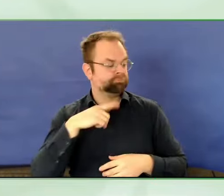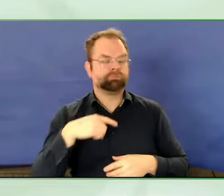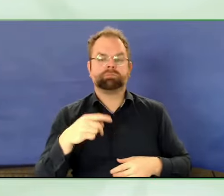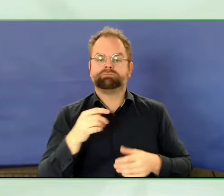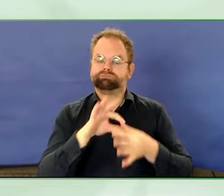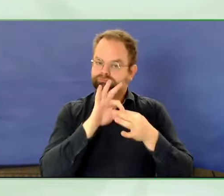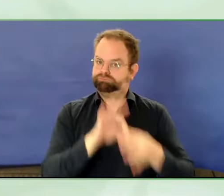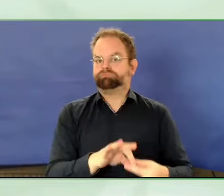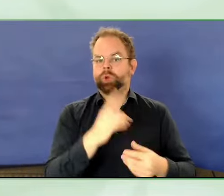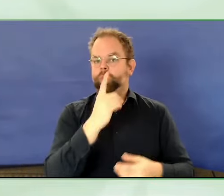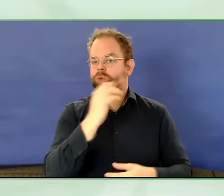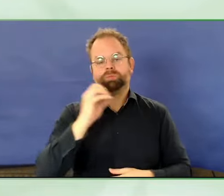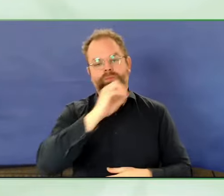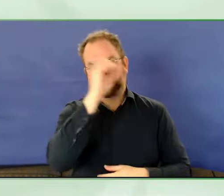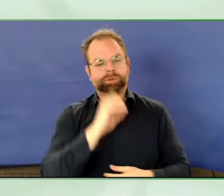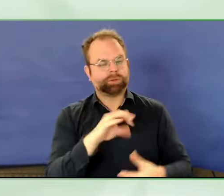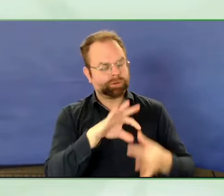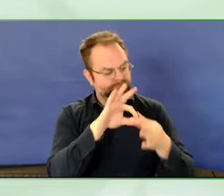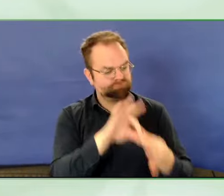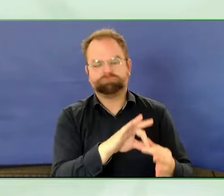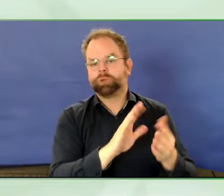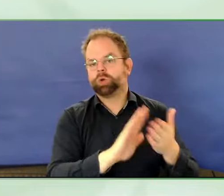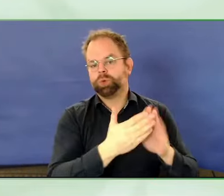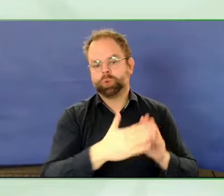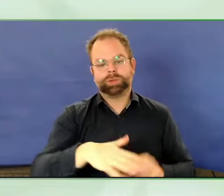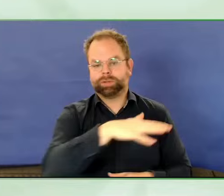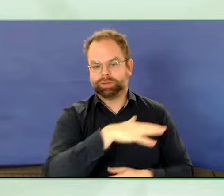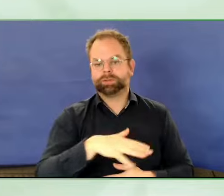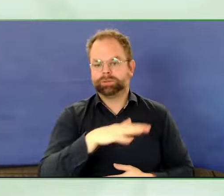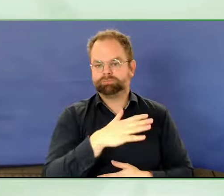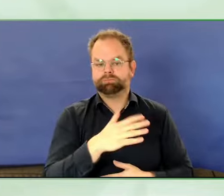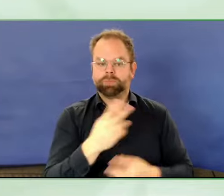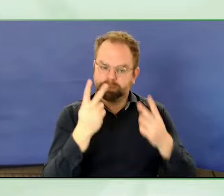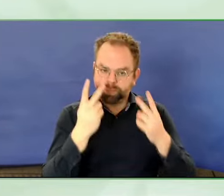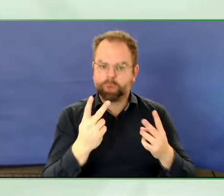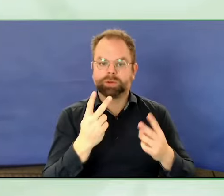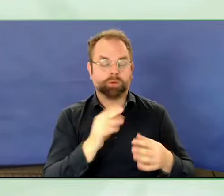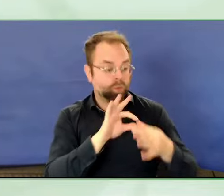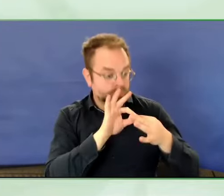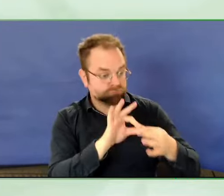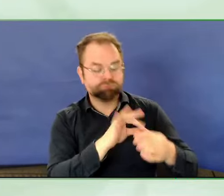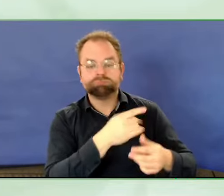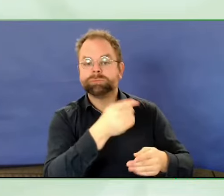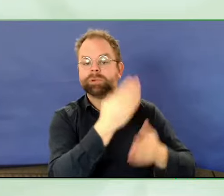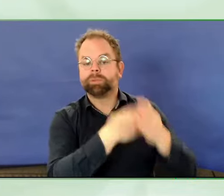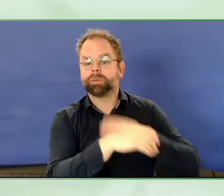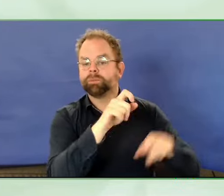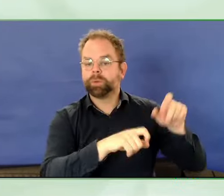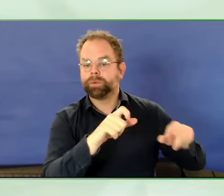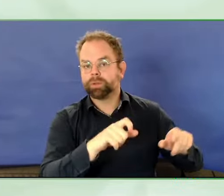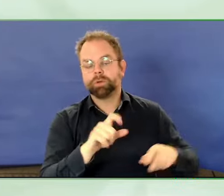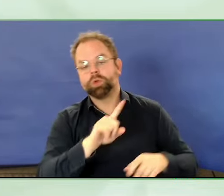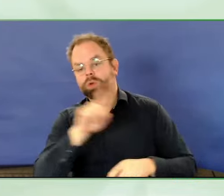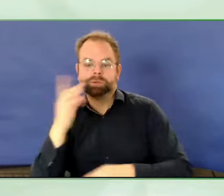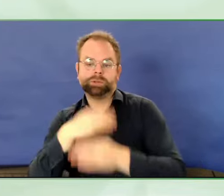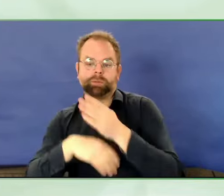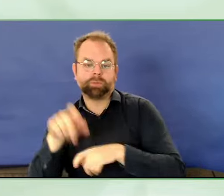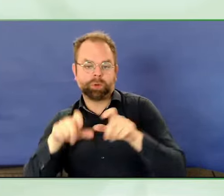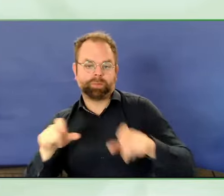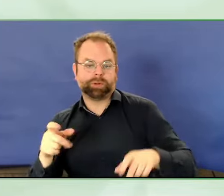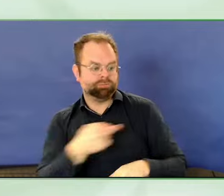excited and really, really happy to hear that. But also, it got me thinking about one more